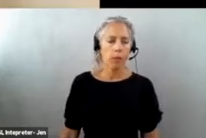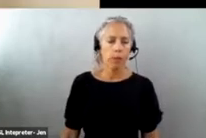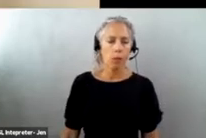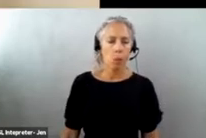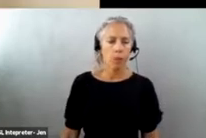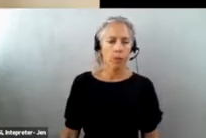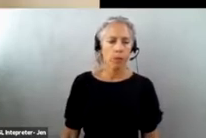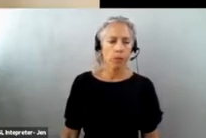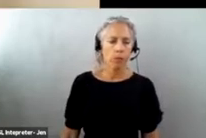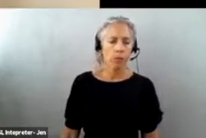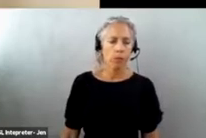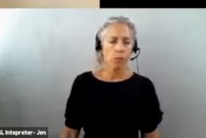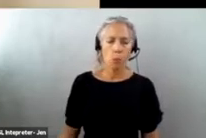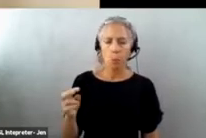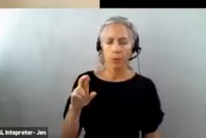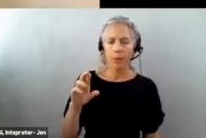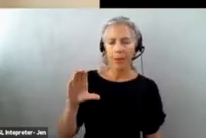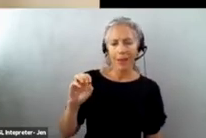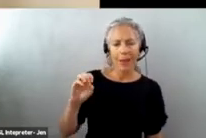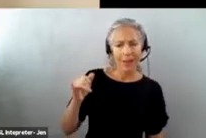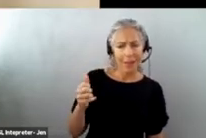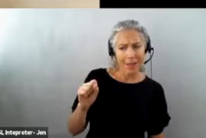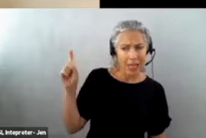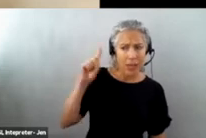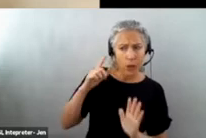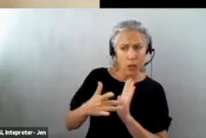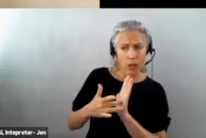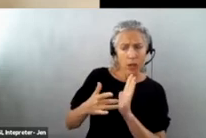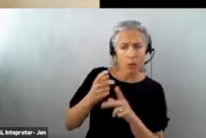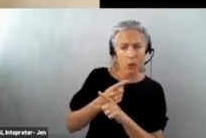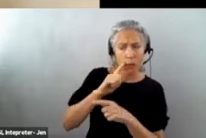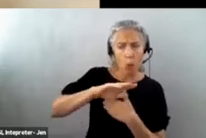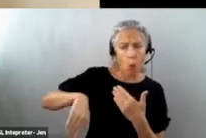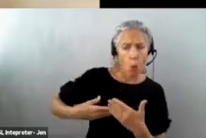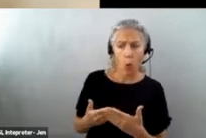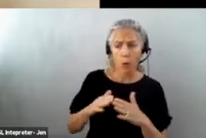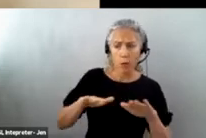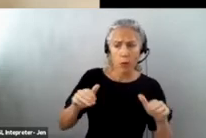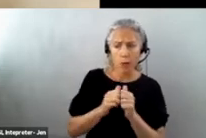makes sense. Dr. Sejas, is hearing technology appropriate for all children with hearing loss?